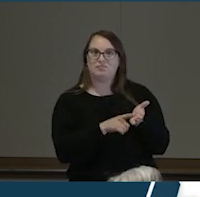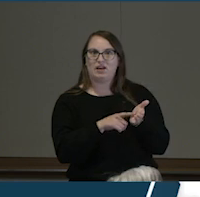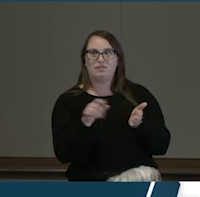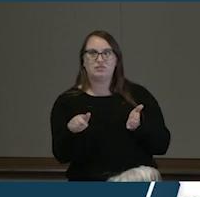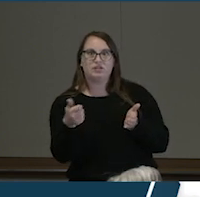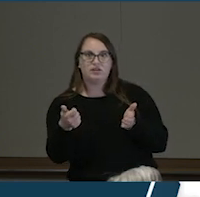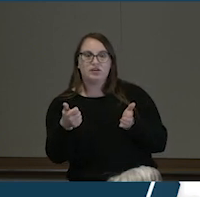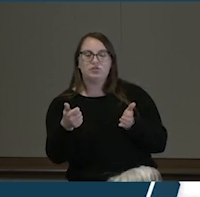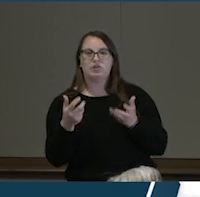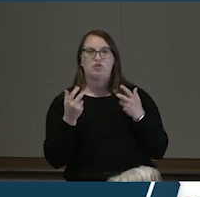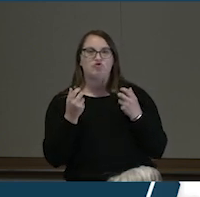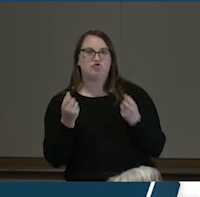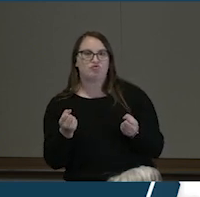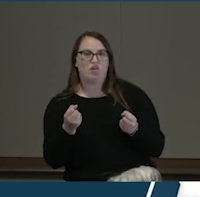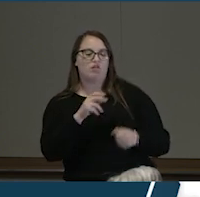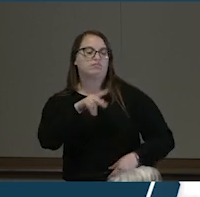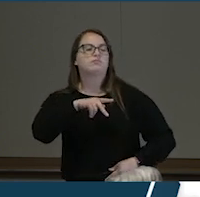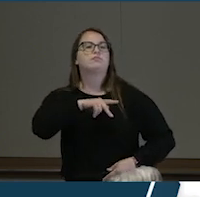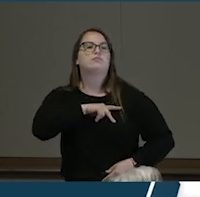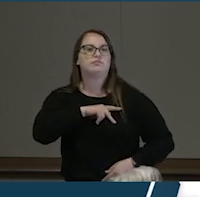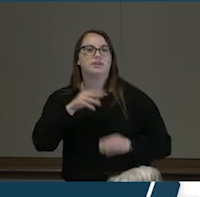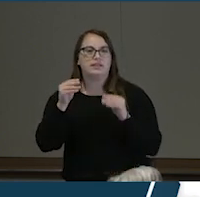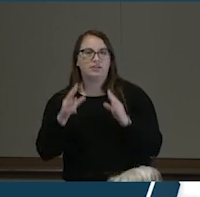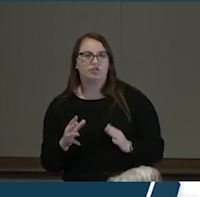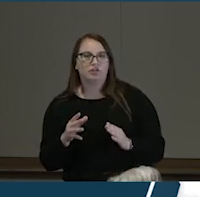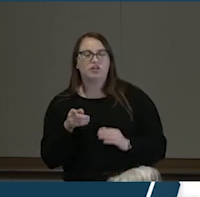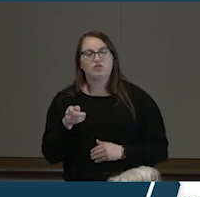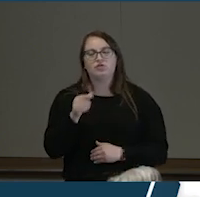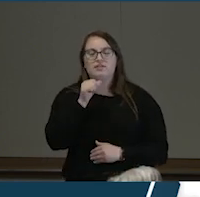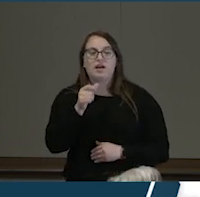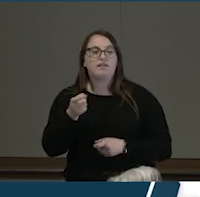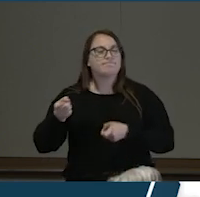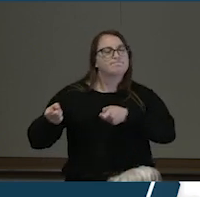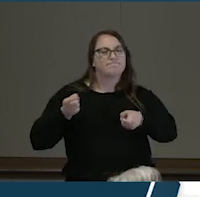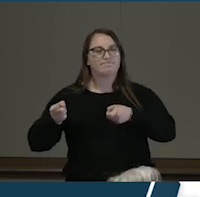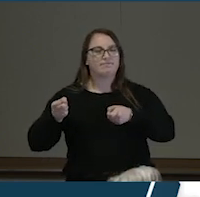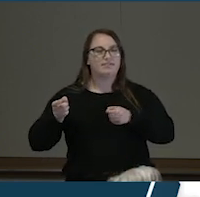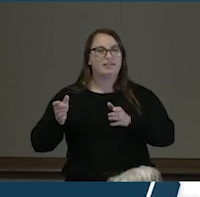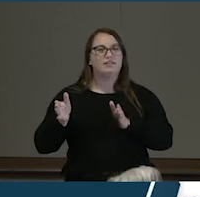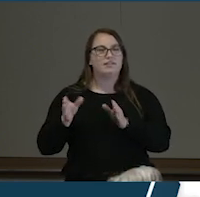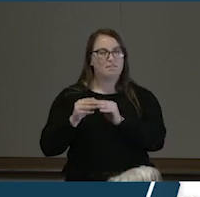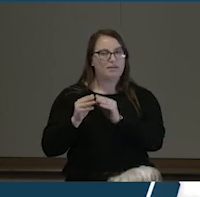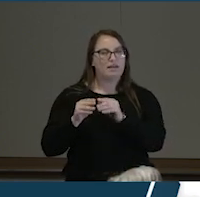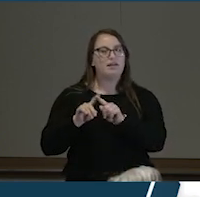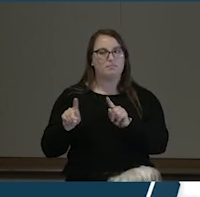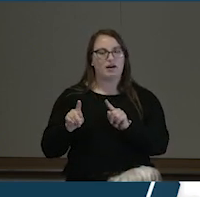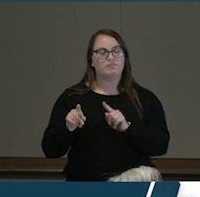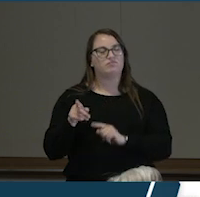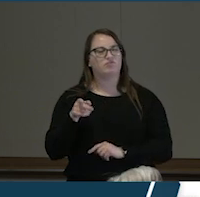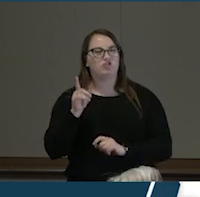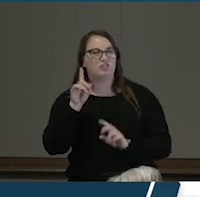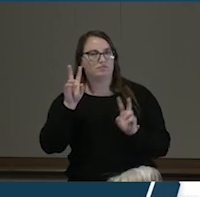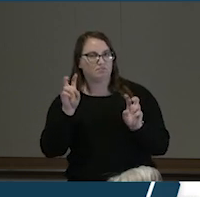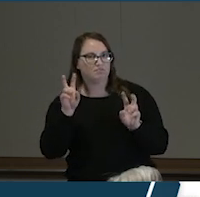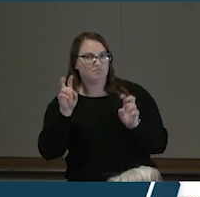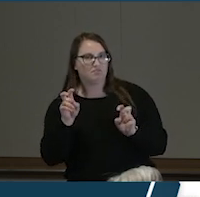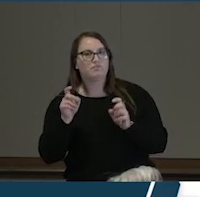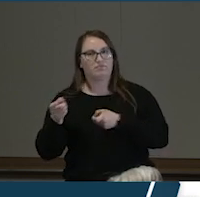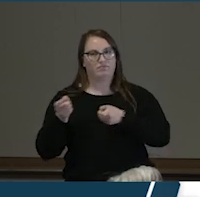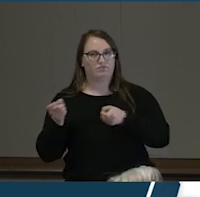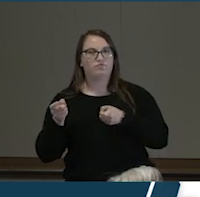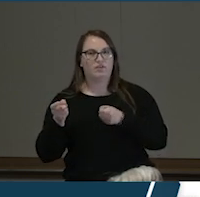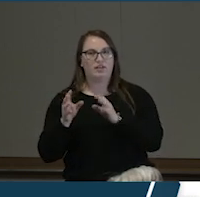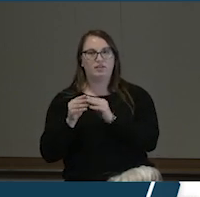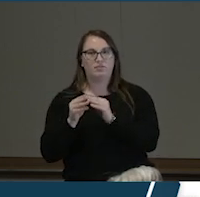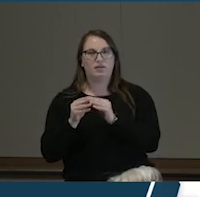that's running the meeting. She's not technically running the meeting, but she's running the meeting. So don't just think it's that person at the end of the